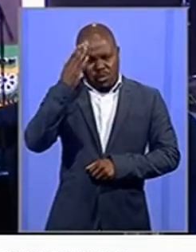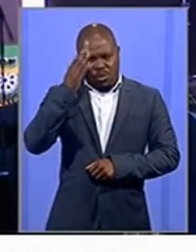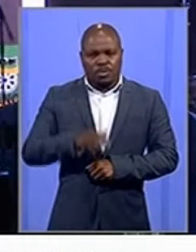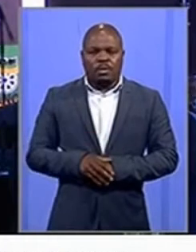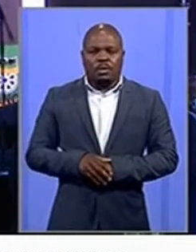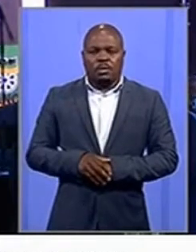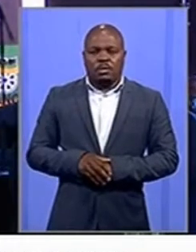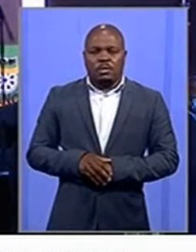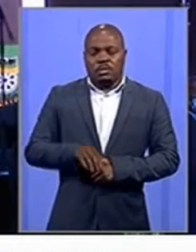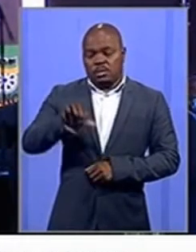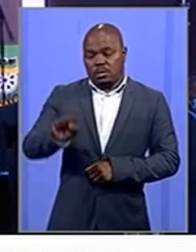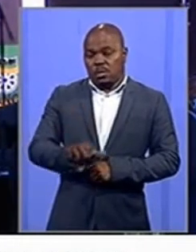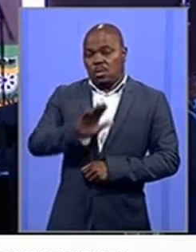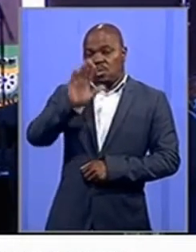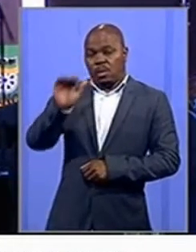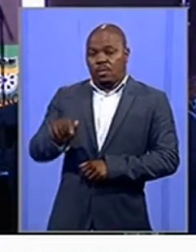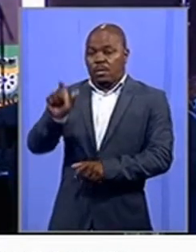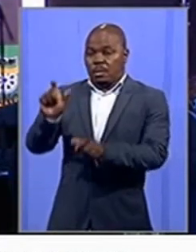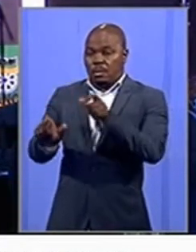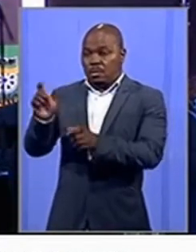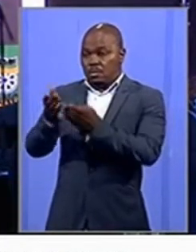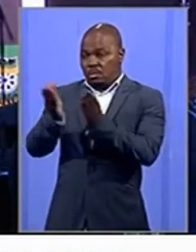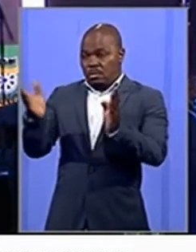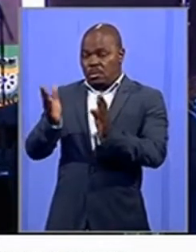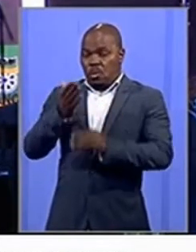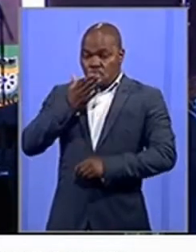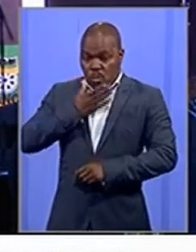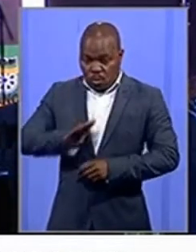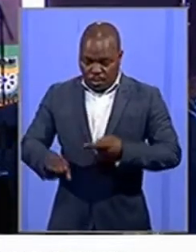South Africans want water,